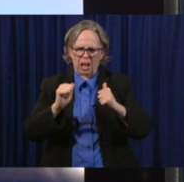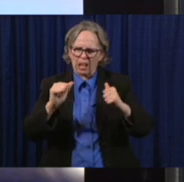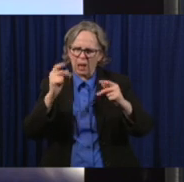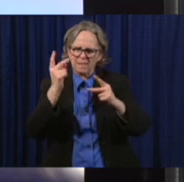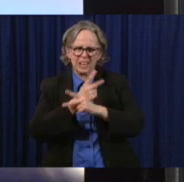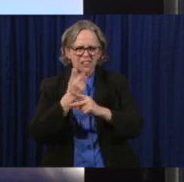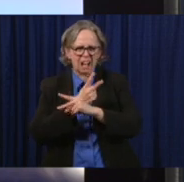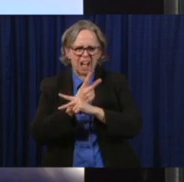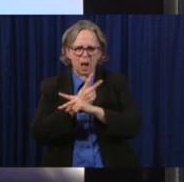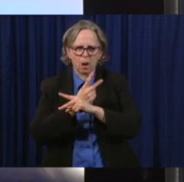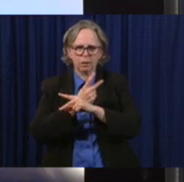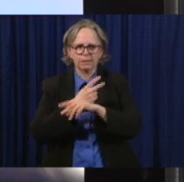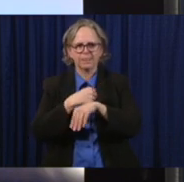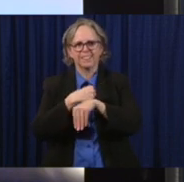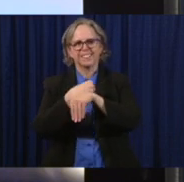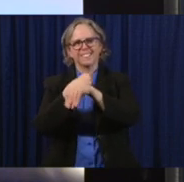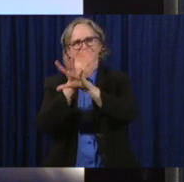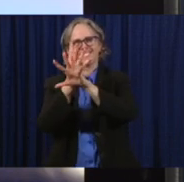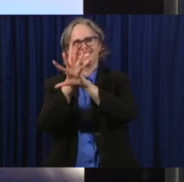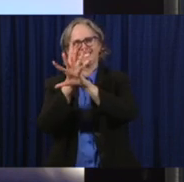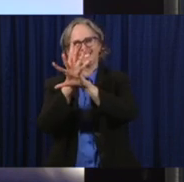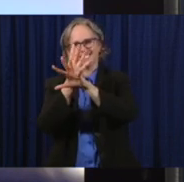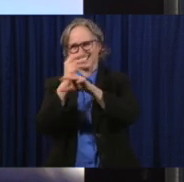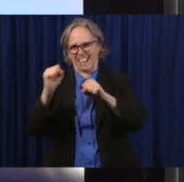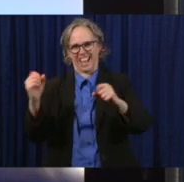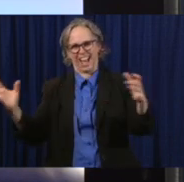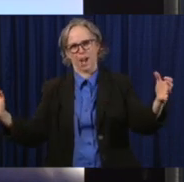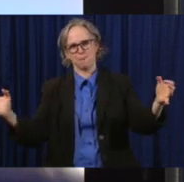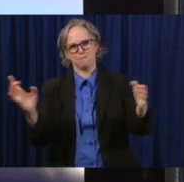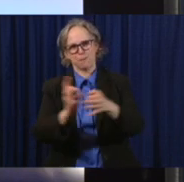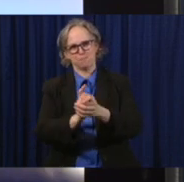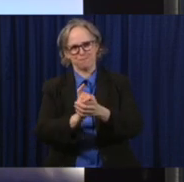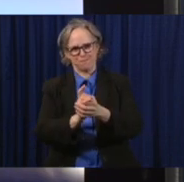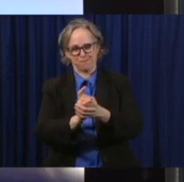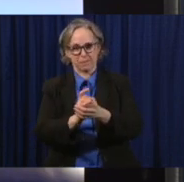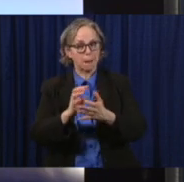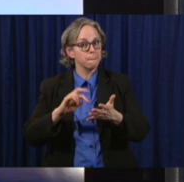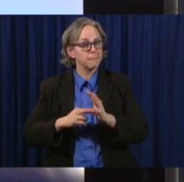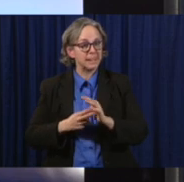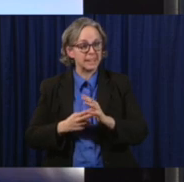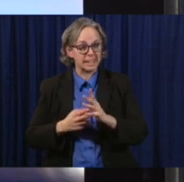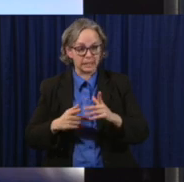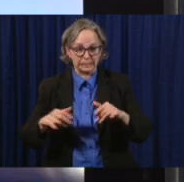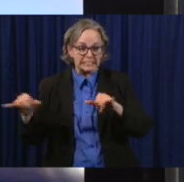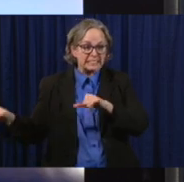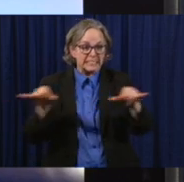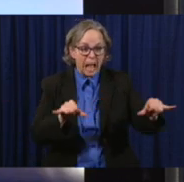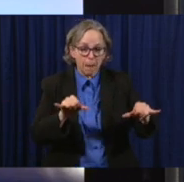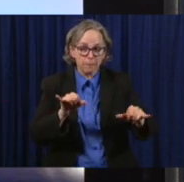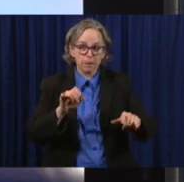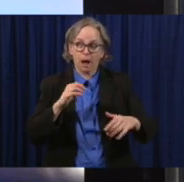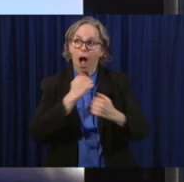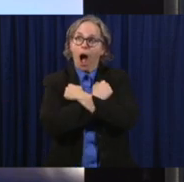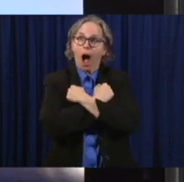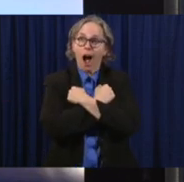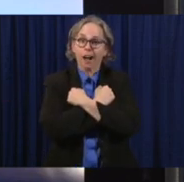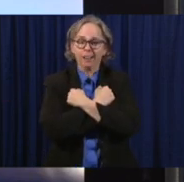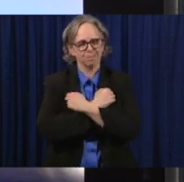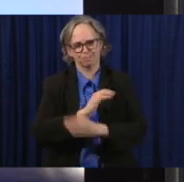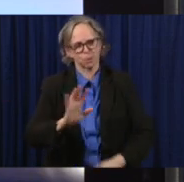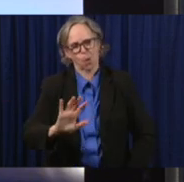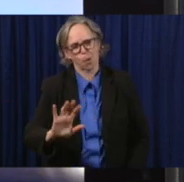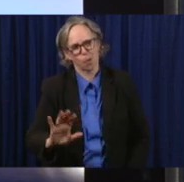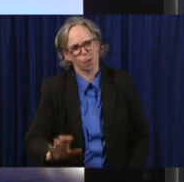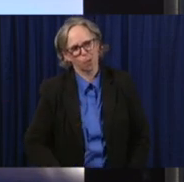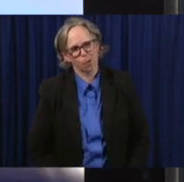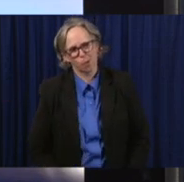capabilities. You know, not to suggest that a virtual option takes the place of a hug, right, a kiss. It doesn't.